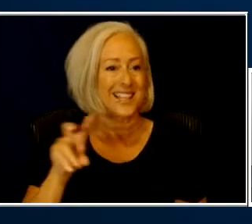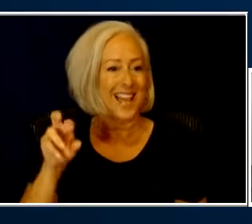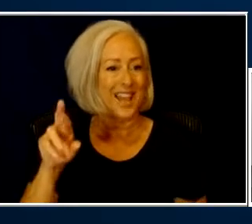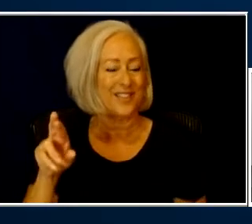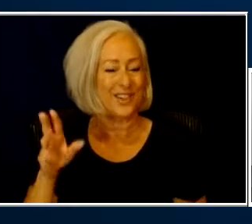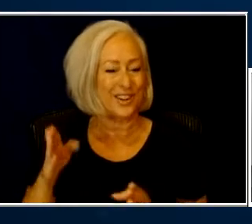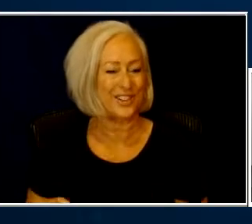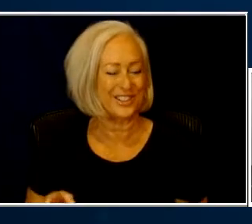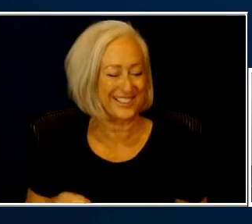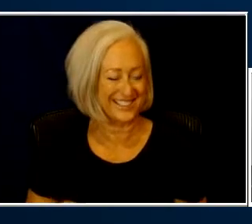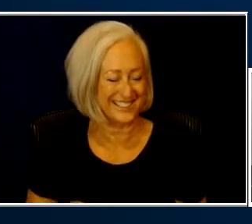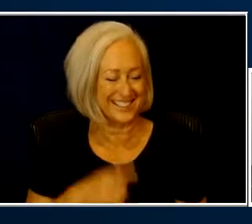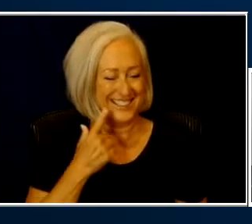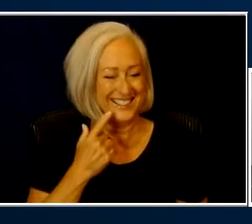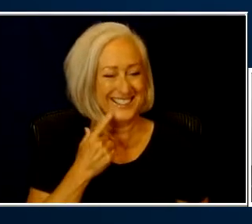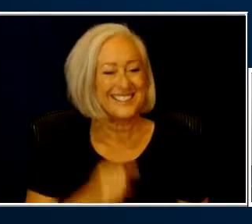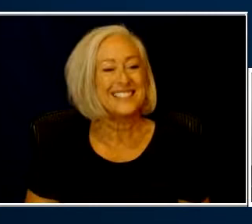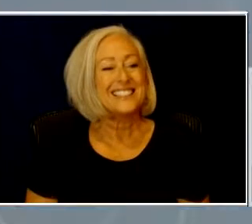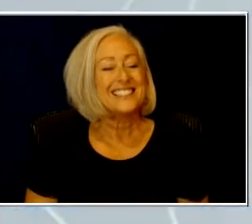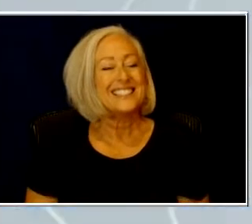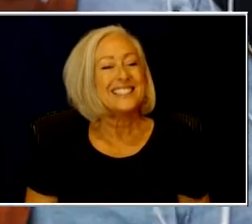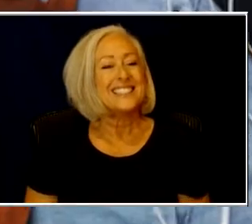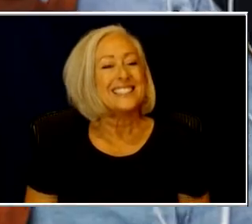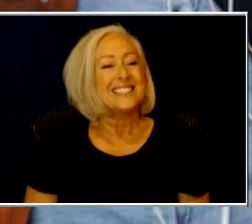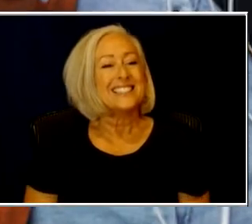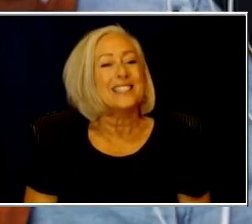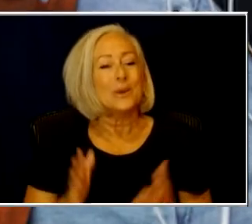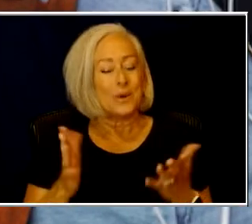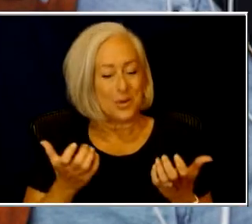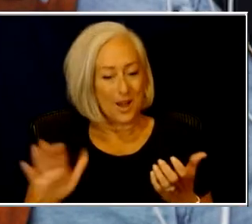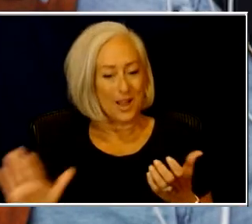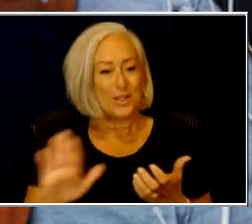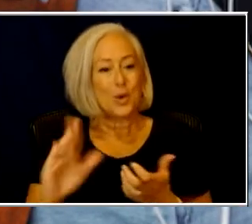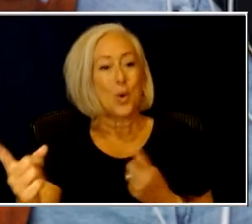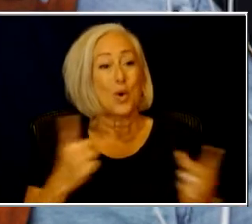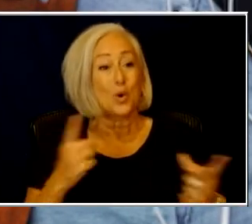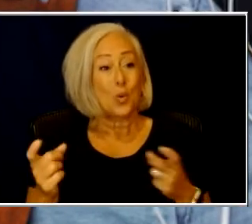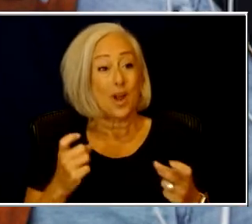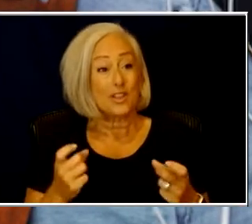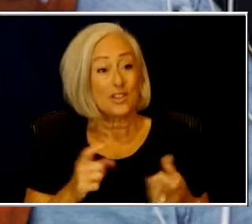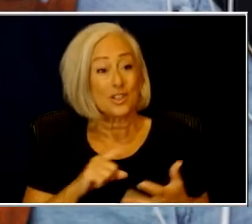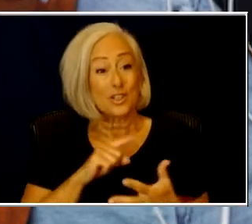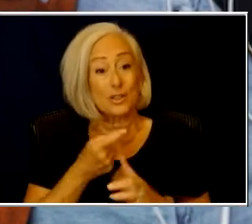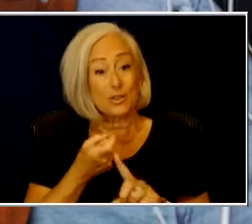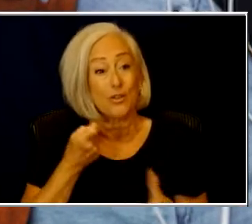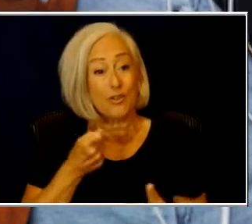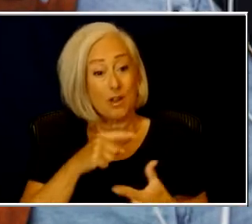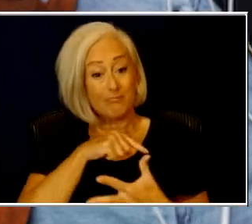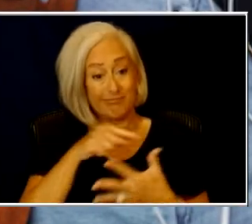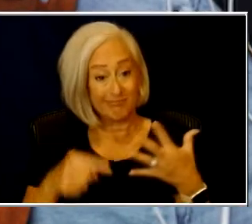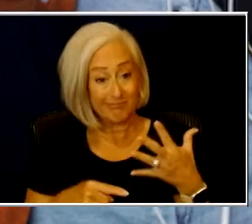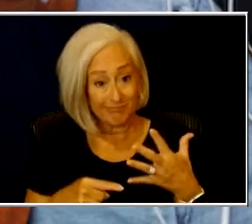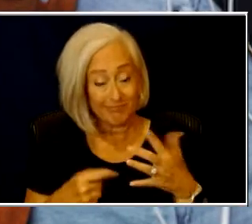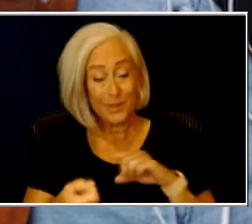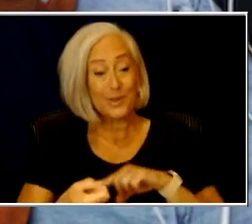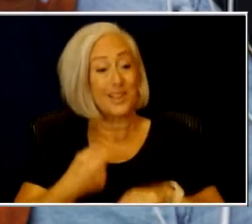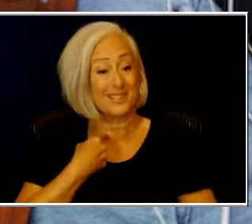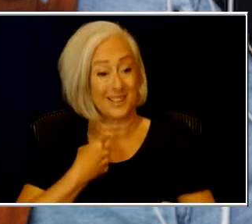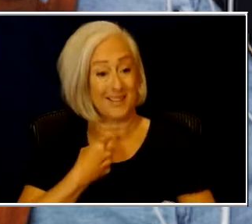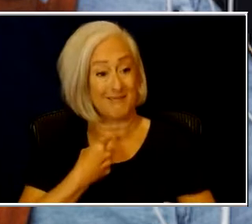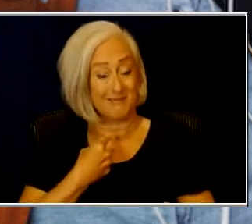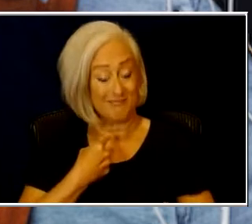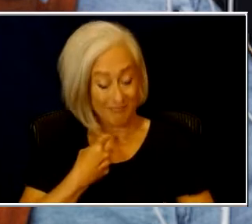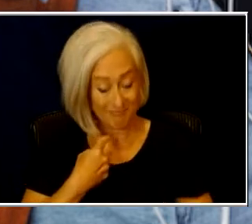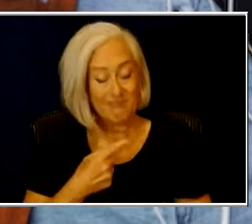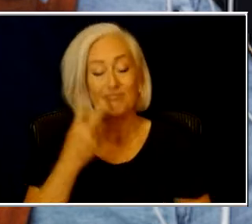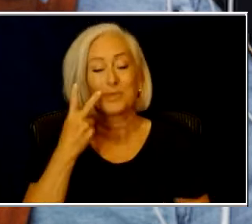And we want all of you to make sure you get your questions sent in to us on YouTube, Facebook, and the Medical News Network. You can find links to all of those right there